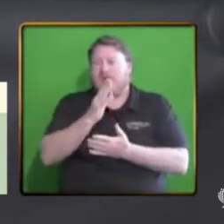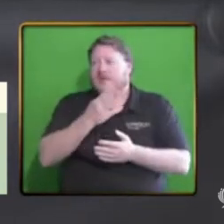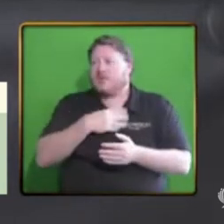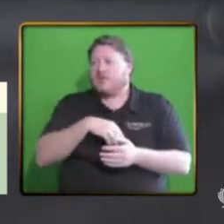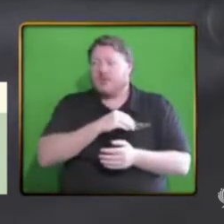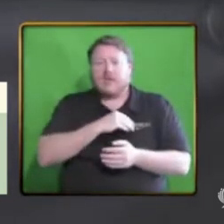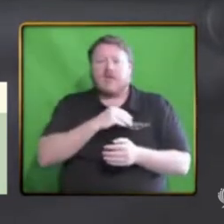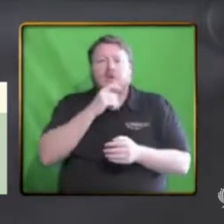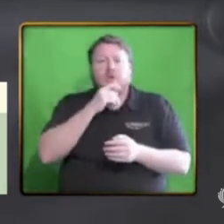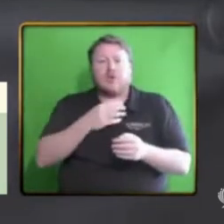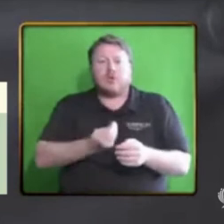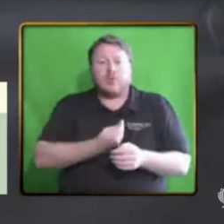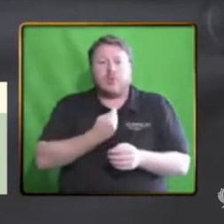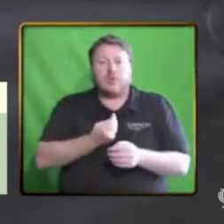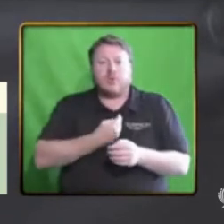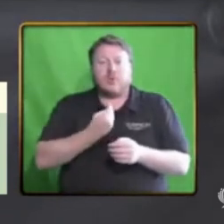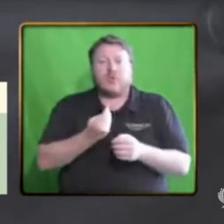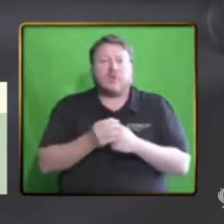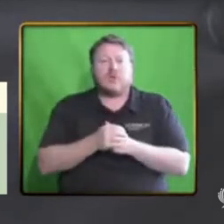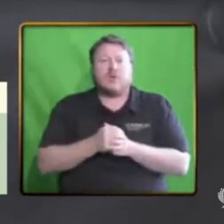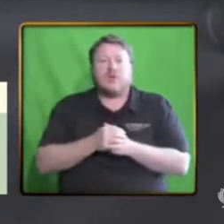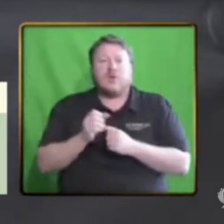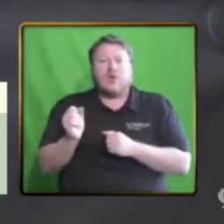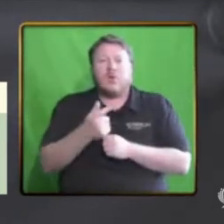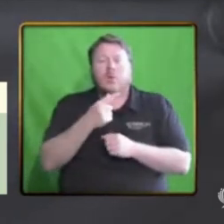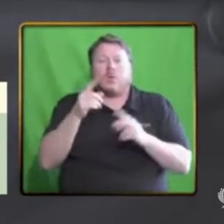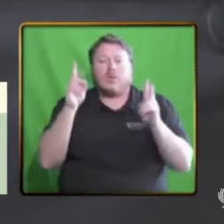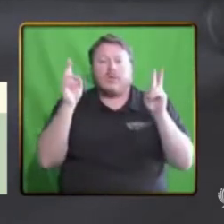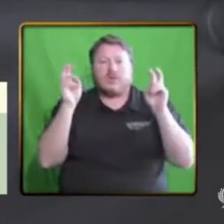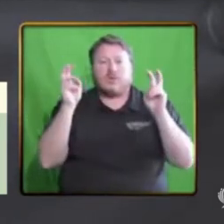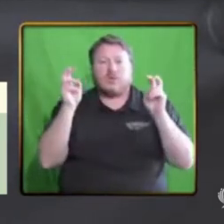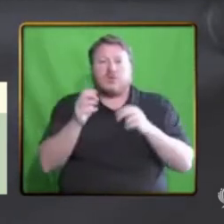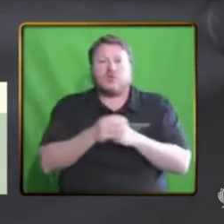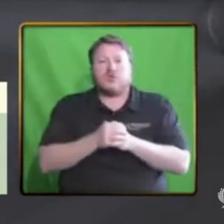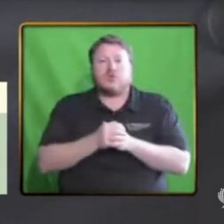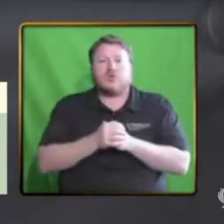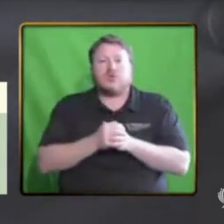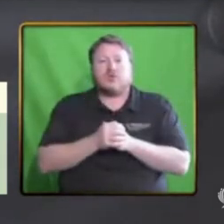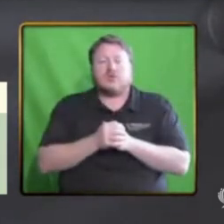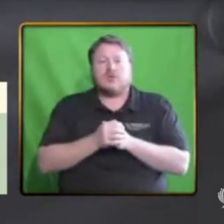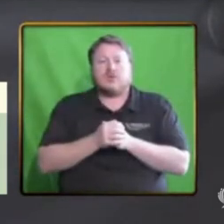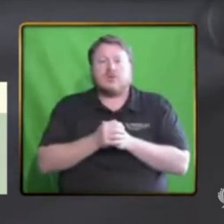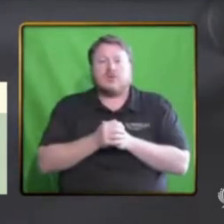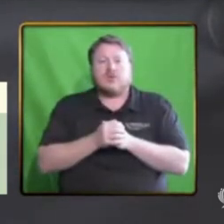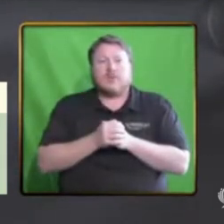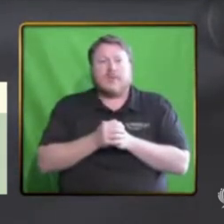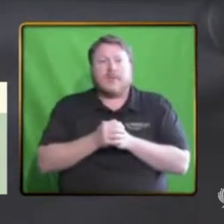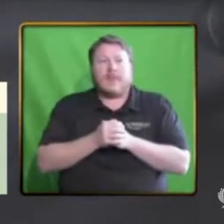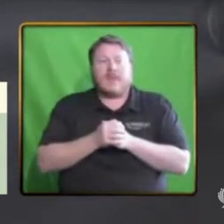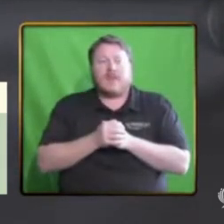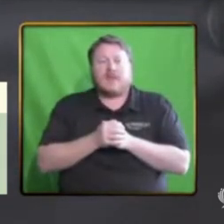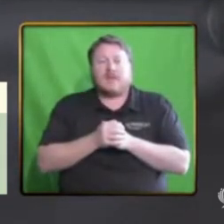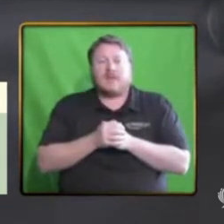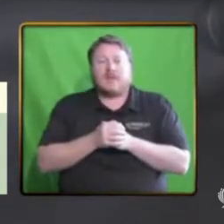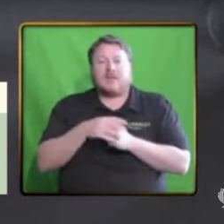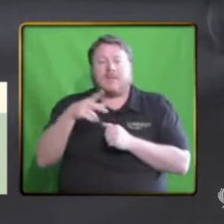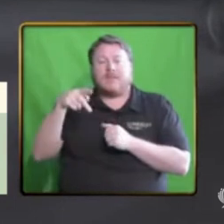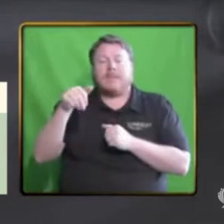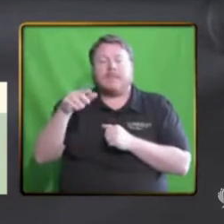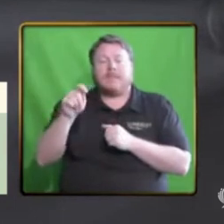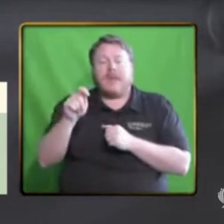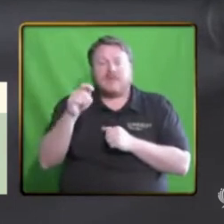generations. And all these matters then culminated in this Pact of the